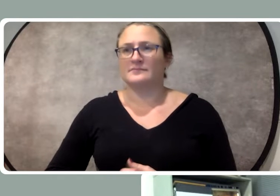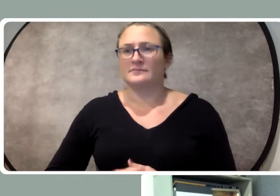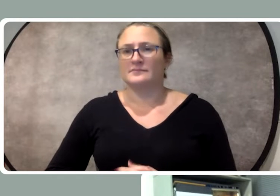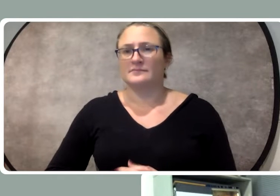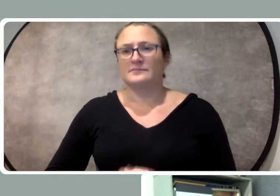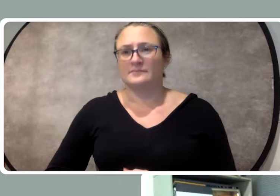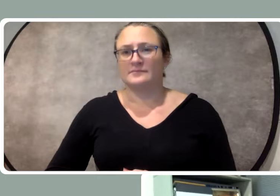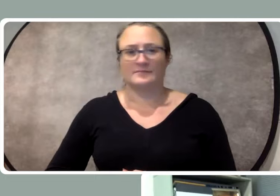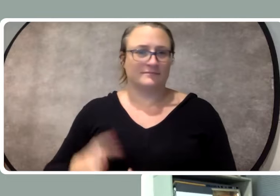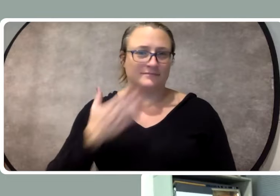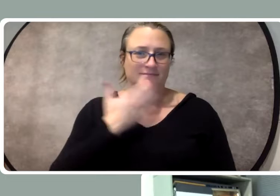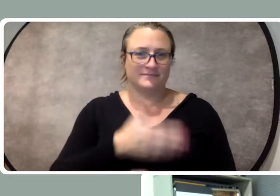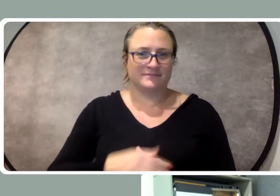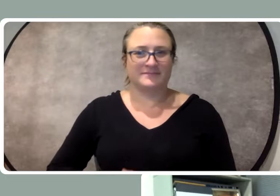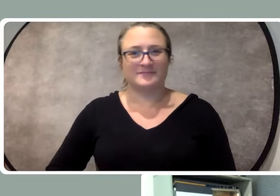Thank you.